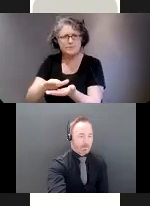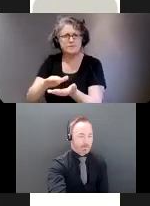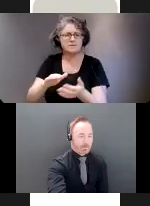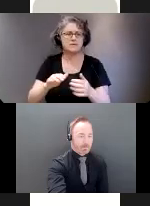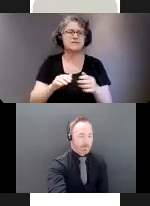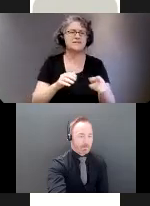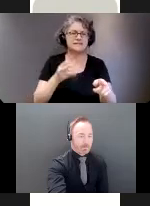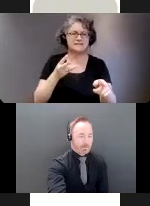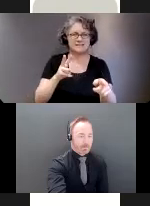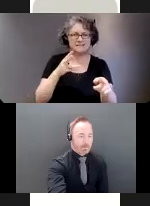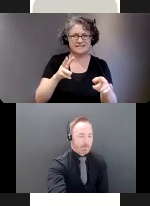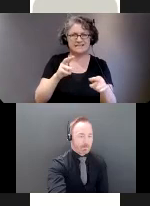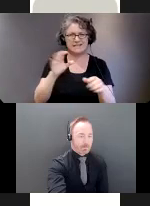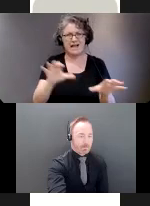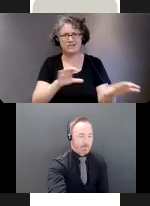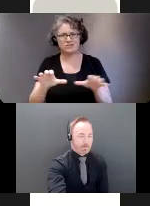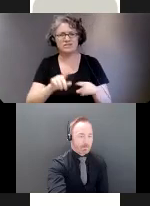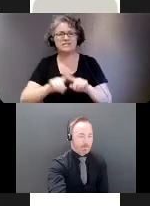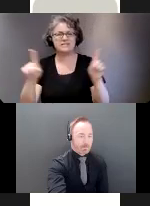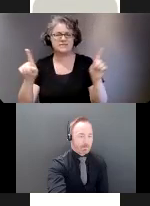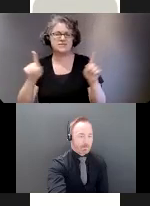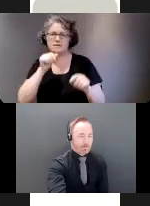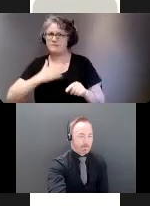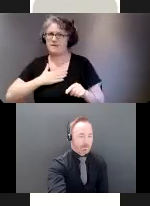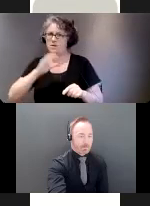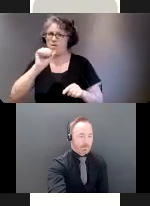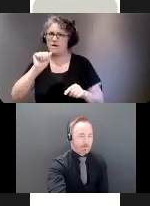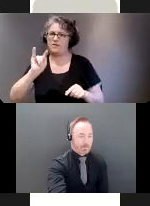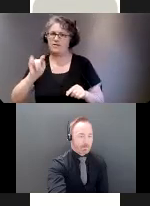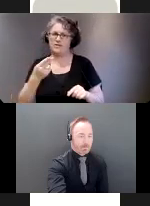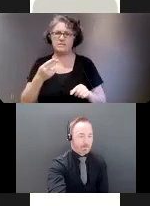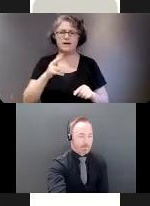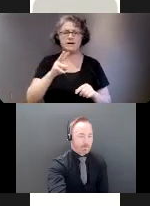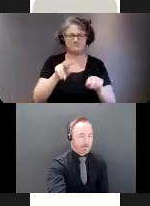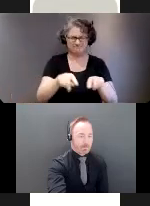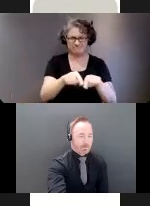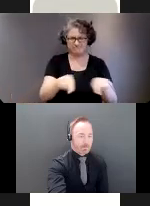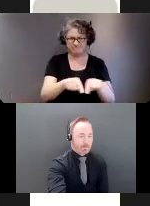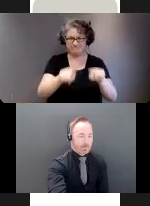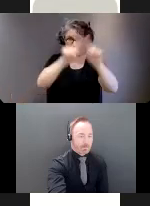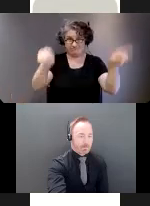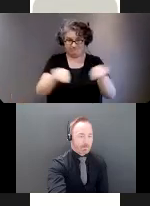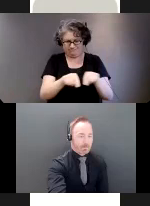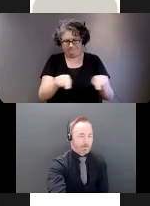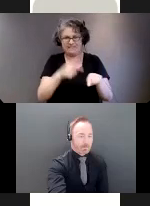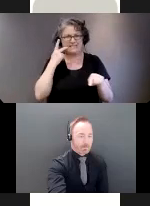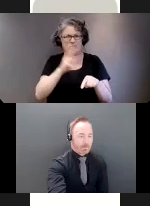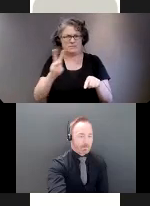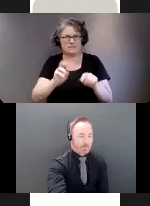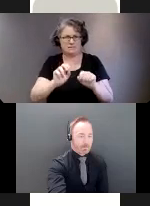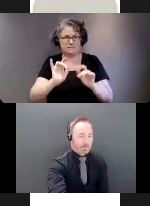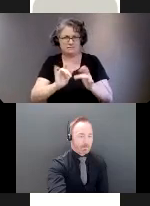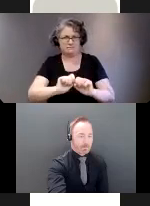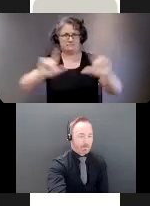wrappedincourage.ca/16 actions. So it's a different website than the OAITH one, but we run it as well. And it's over 60 shelters that are participating